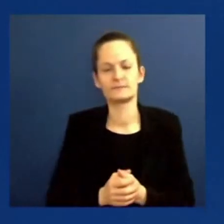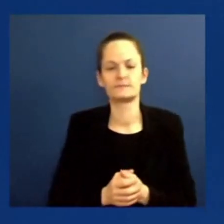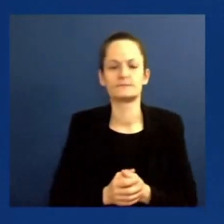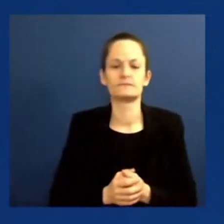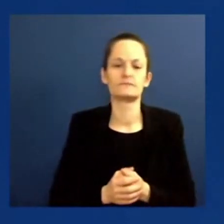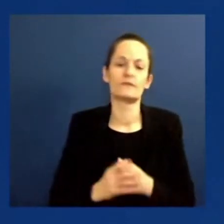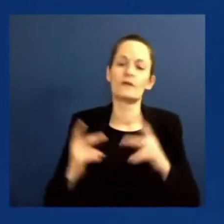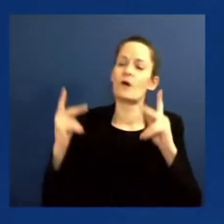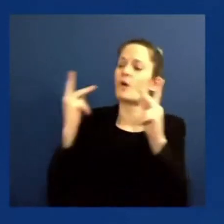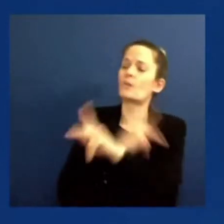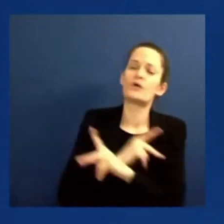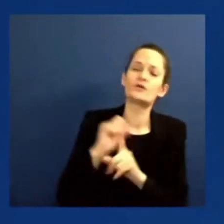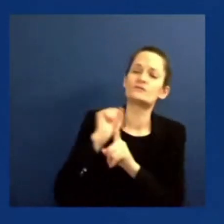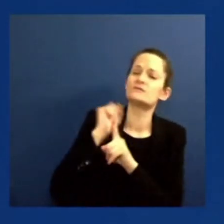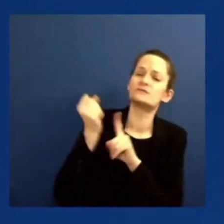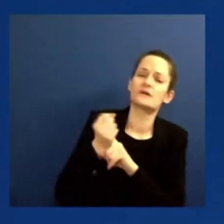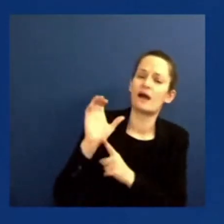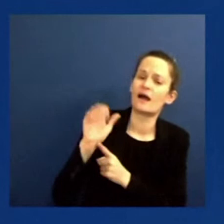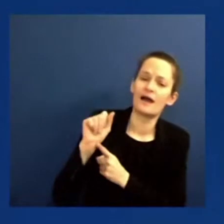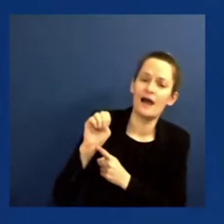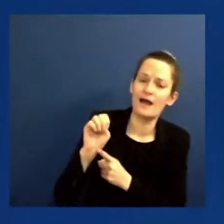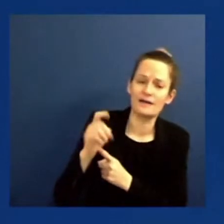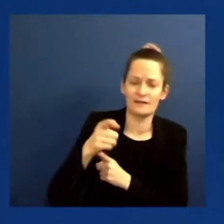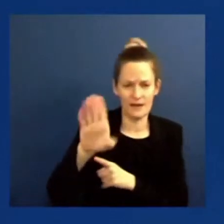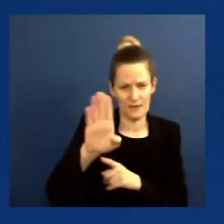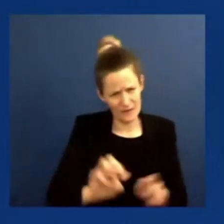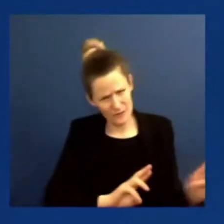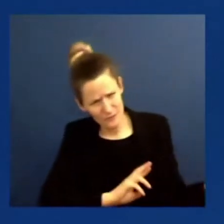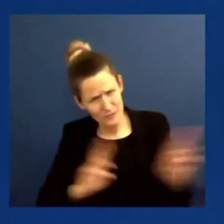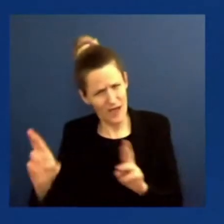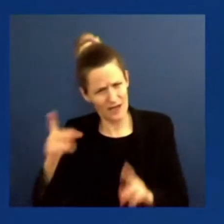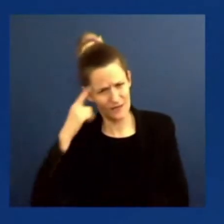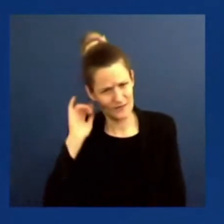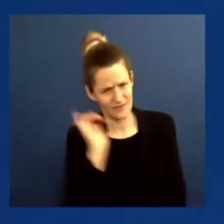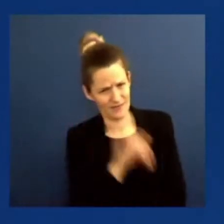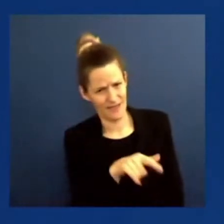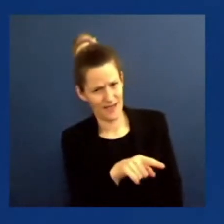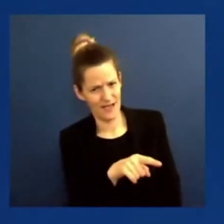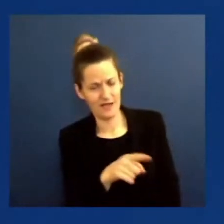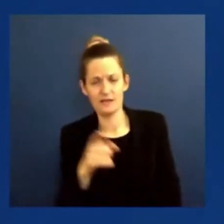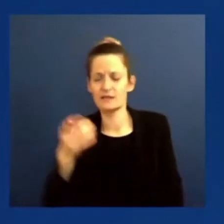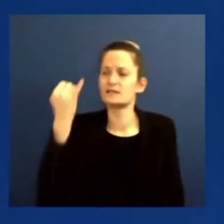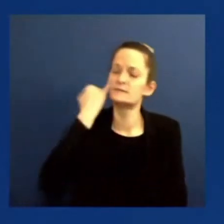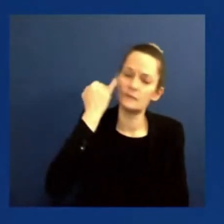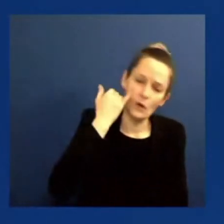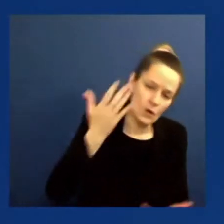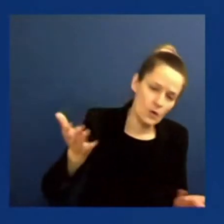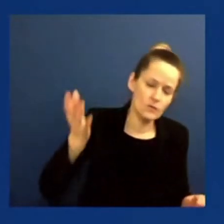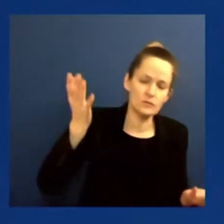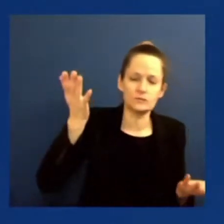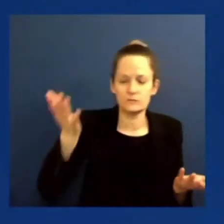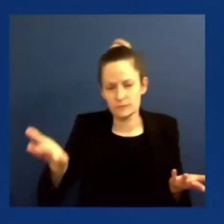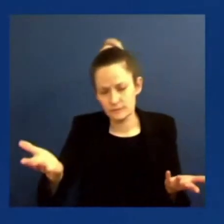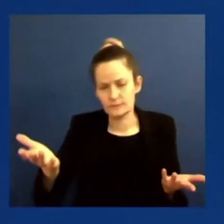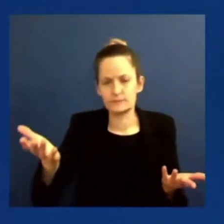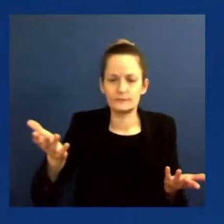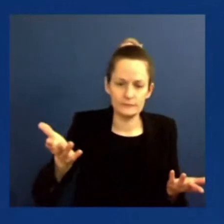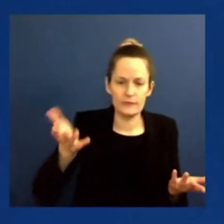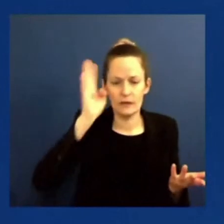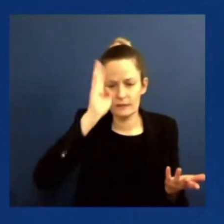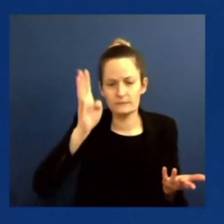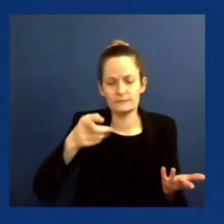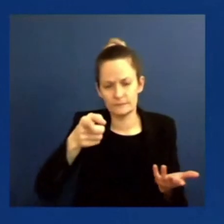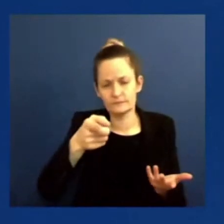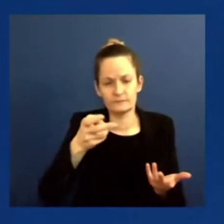prepared for. And that is we do get down to a level that we would say would be adequate control, but we're